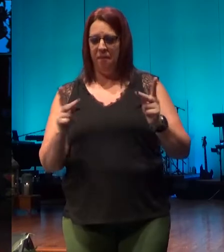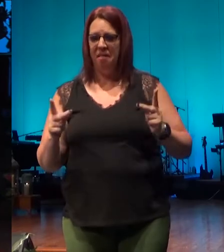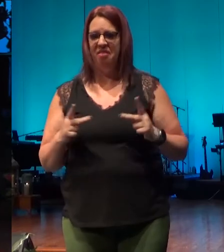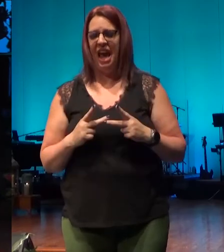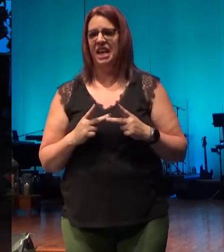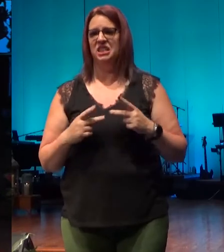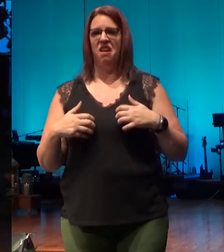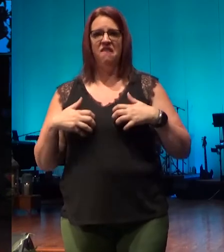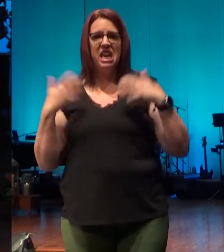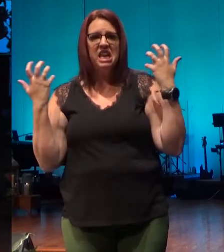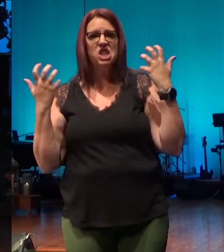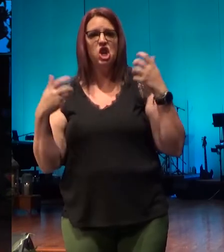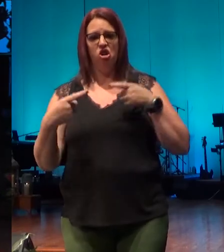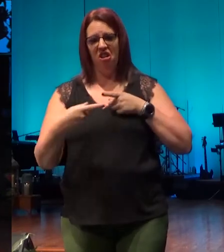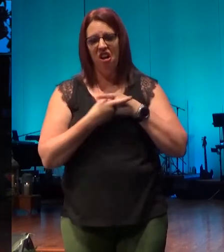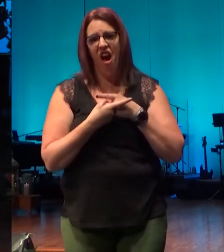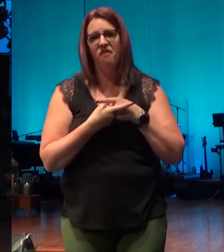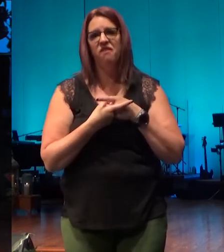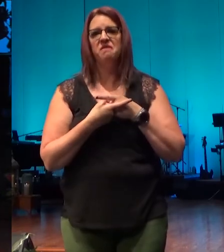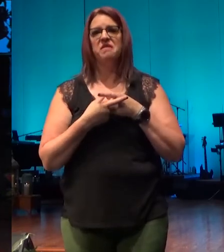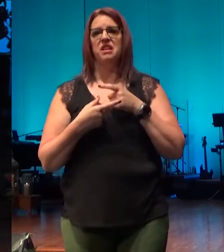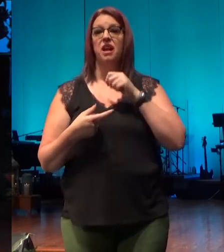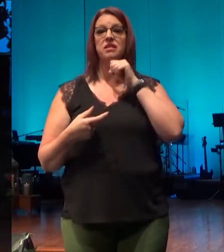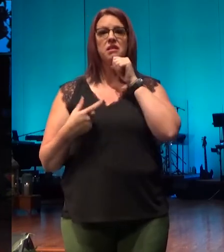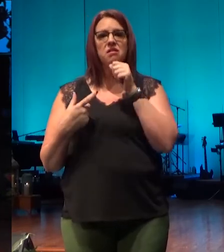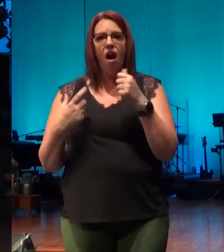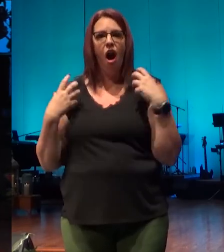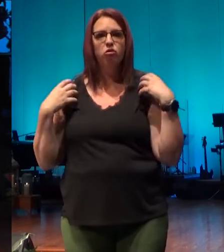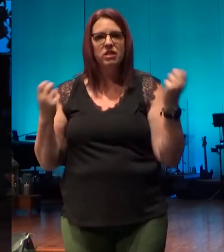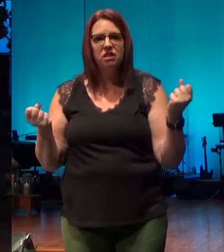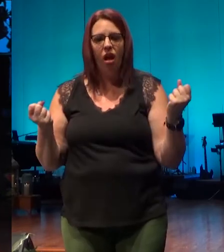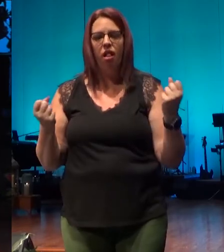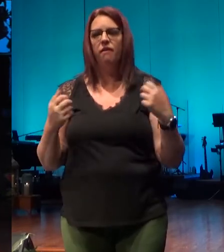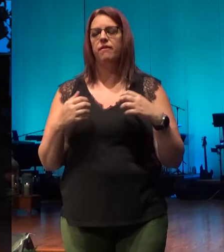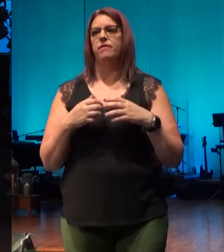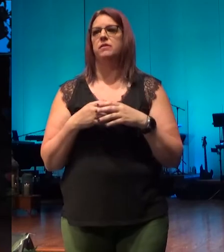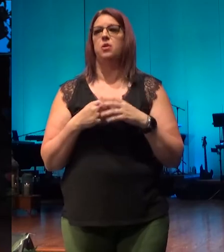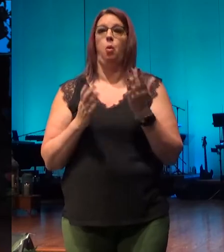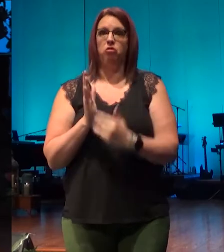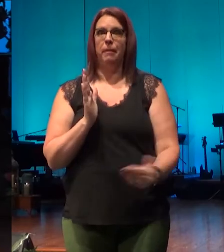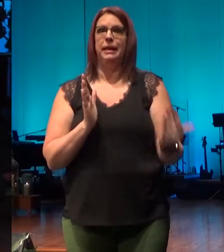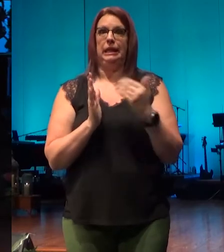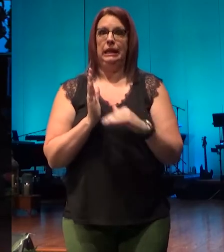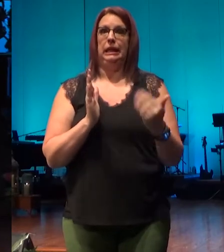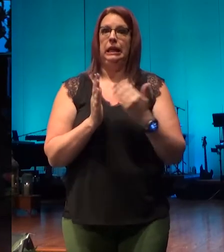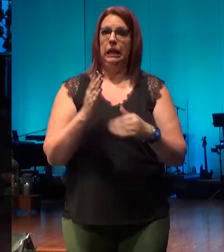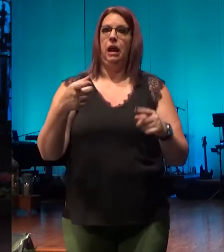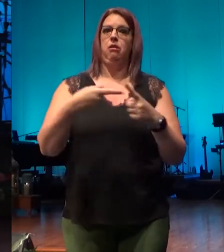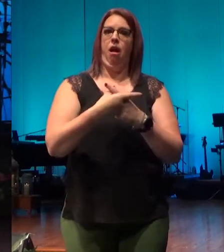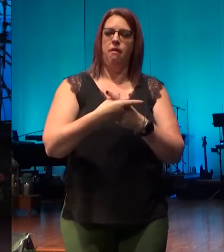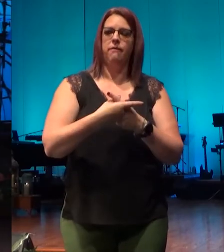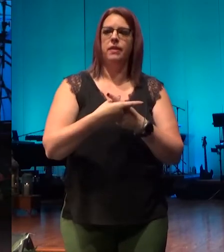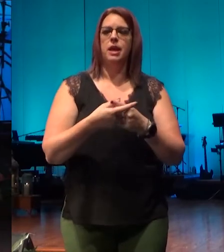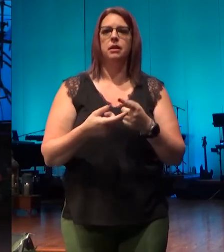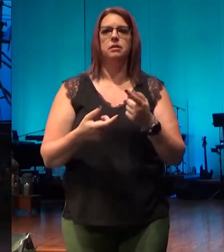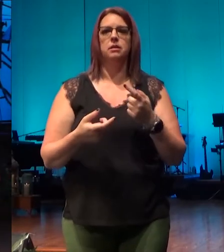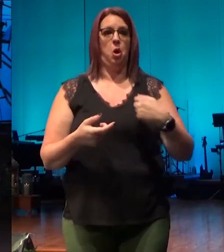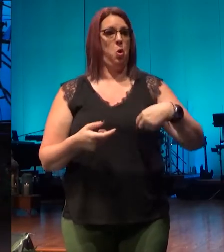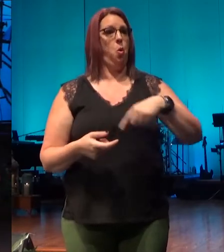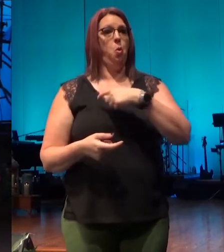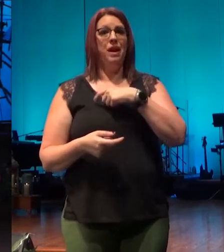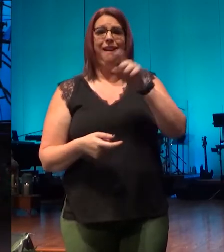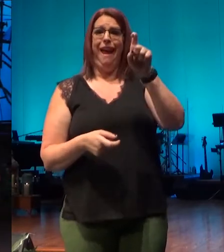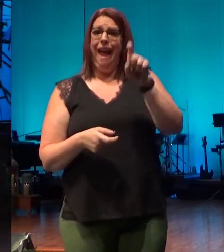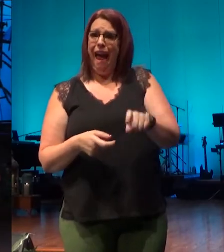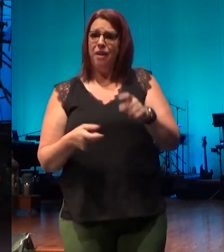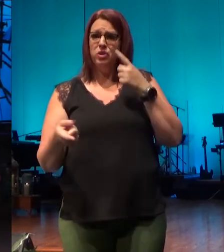anger and conflict that gets unresolved, and especially repeated conflict, it's not that we all have to